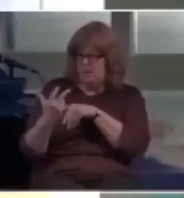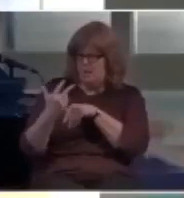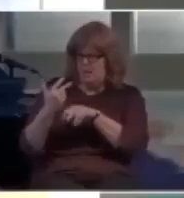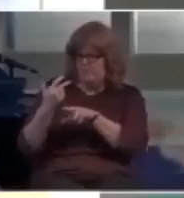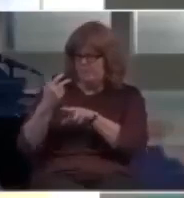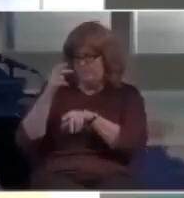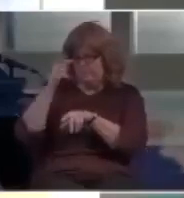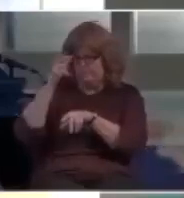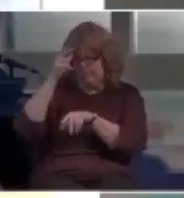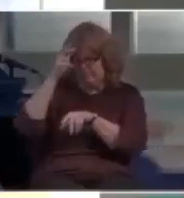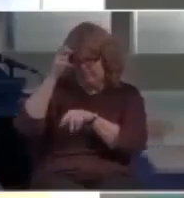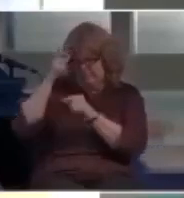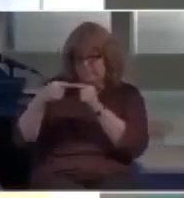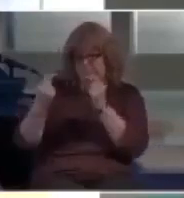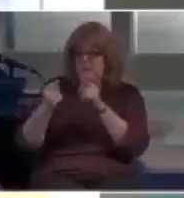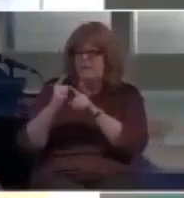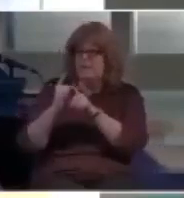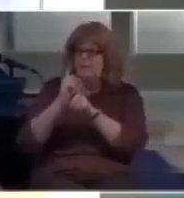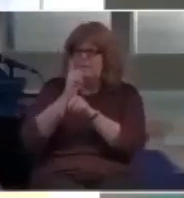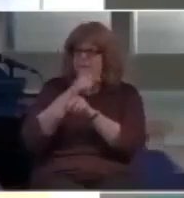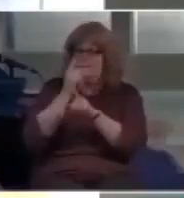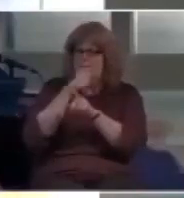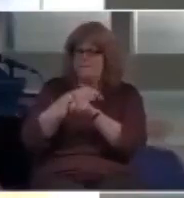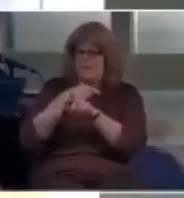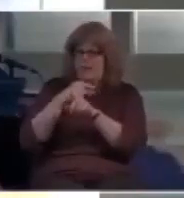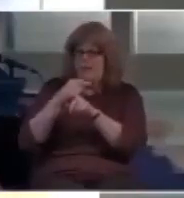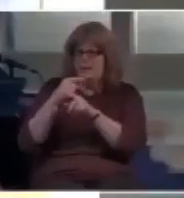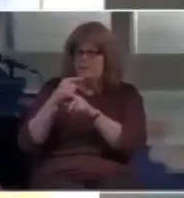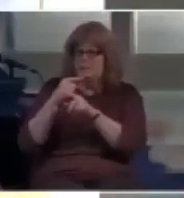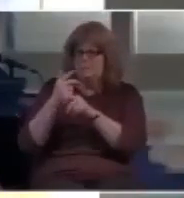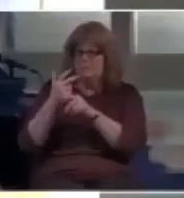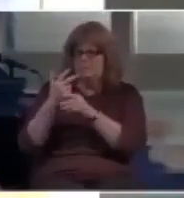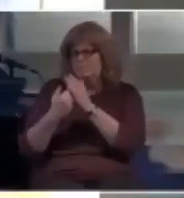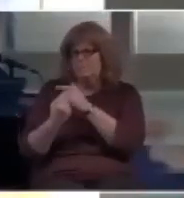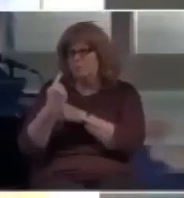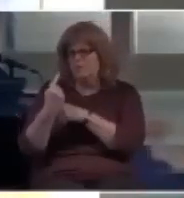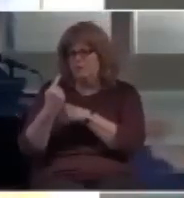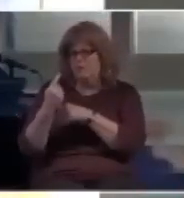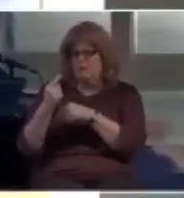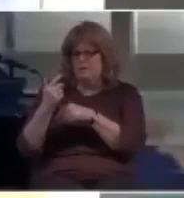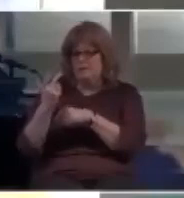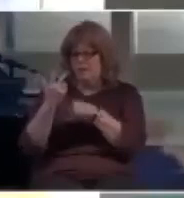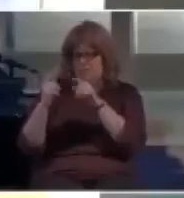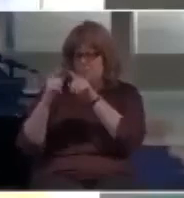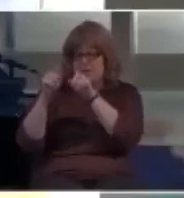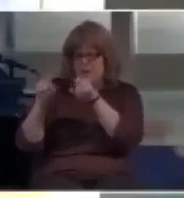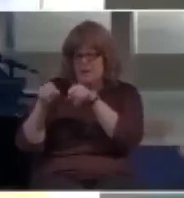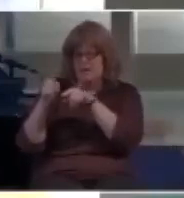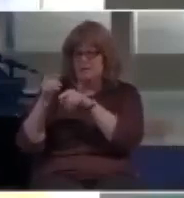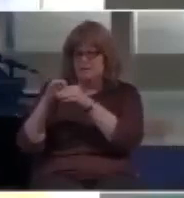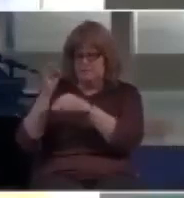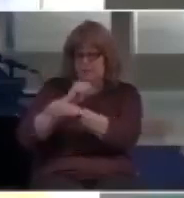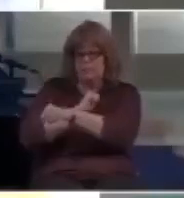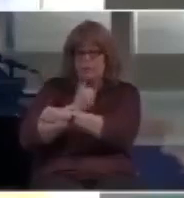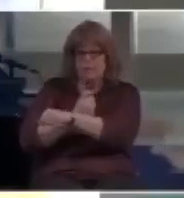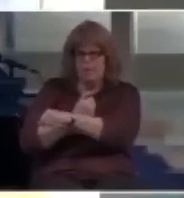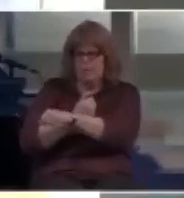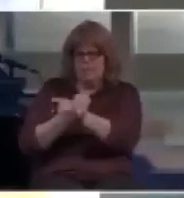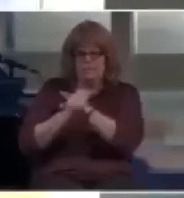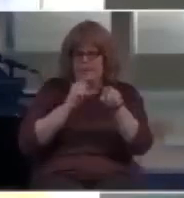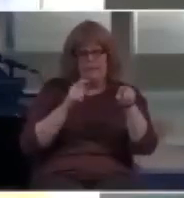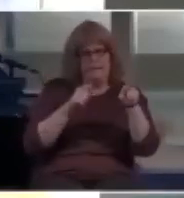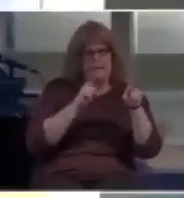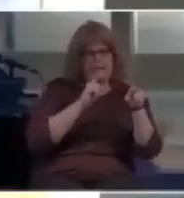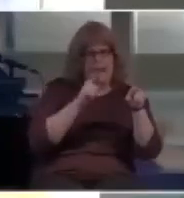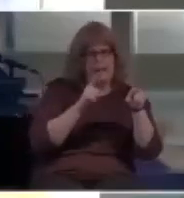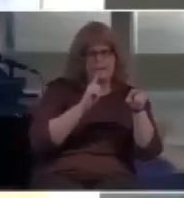will, is a counterfeit triune spiritual authority. And it's helpful to think about it that way because it helps